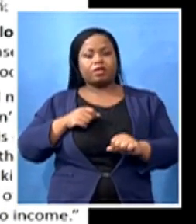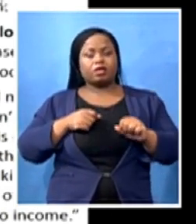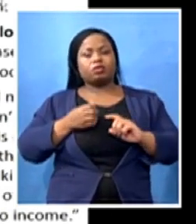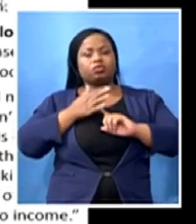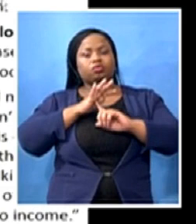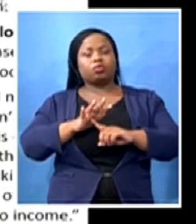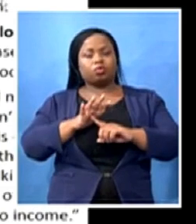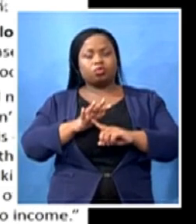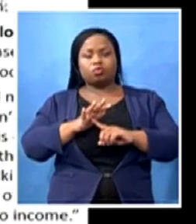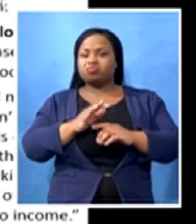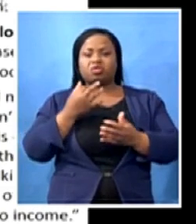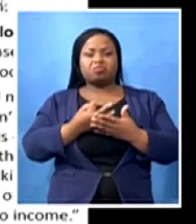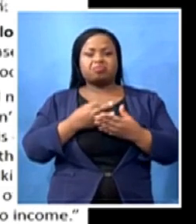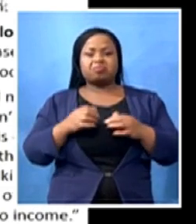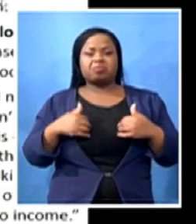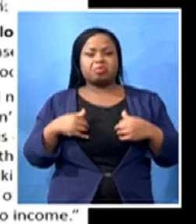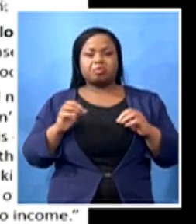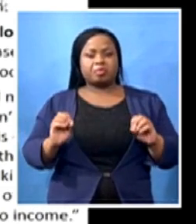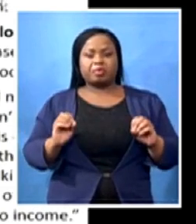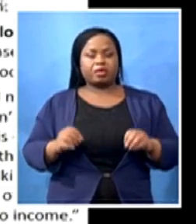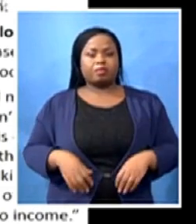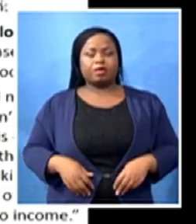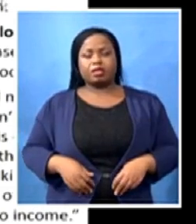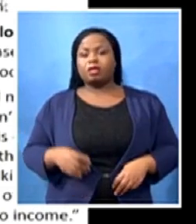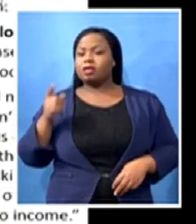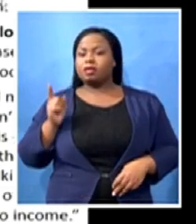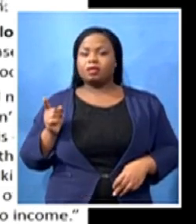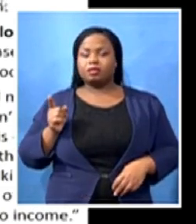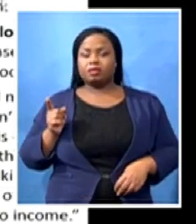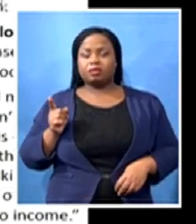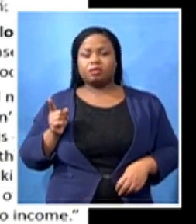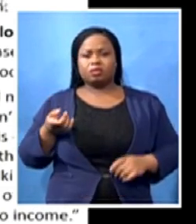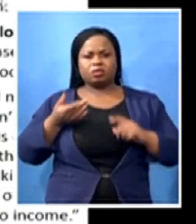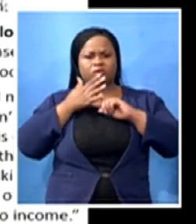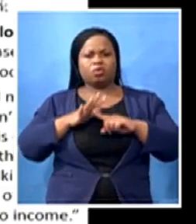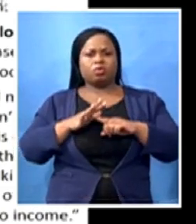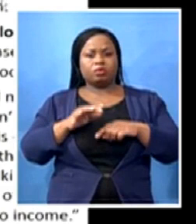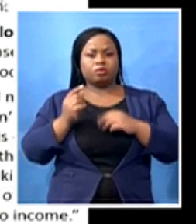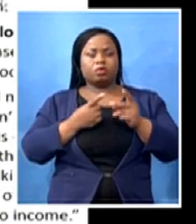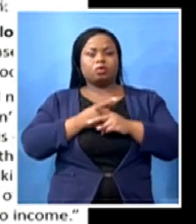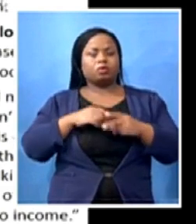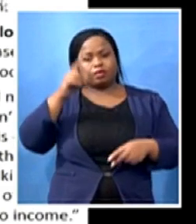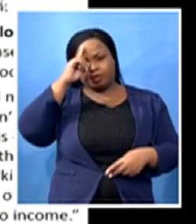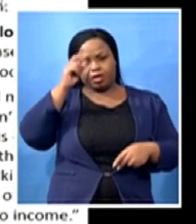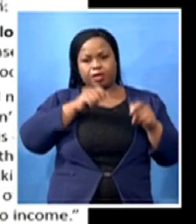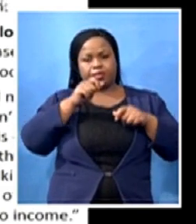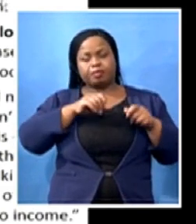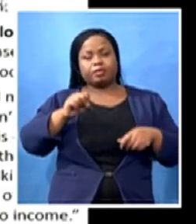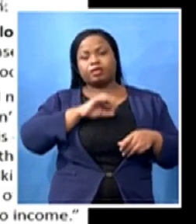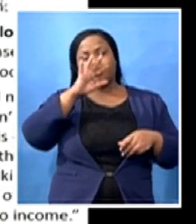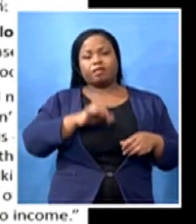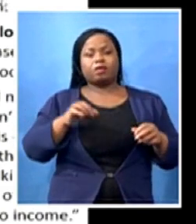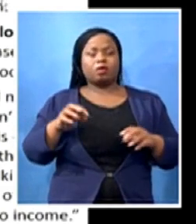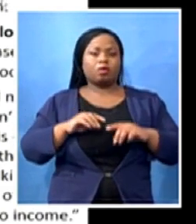underlying resilience amongst Black South Africans, and there is within the well-being literature in South Africa, a strong basis for that